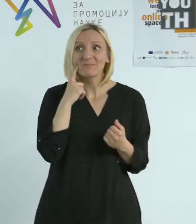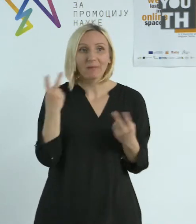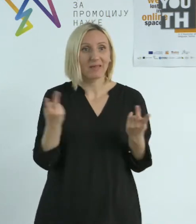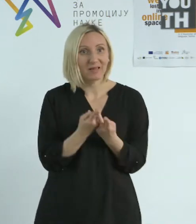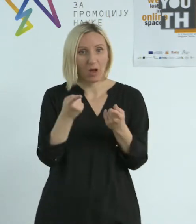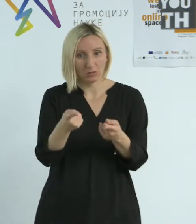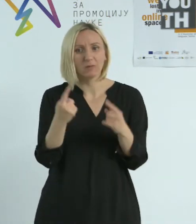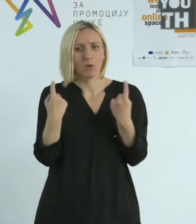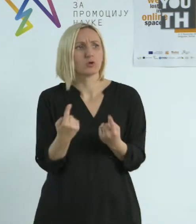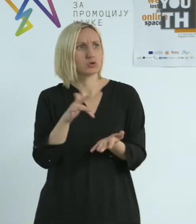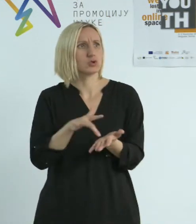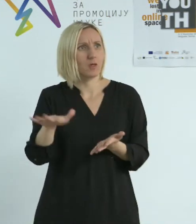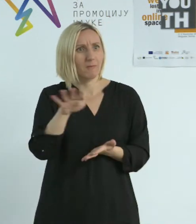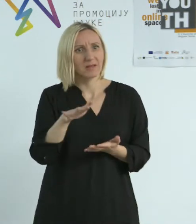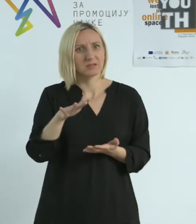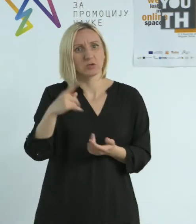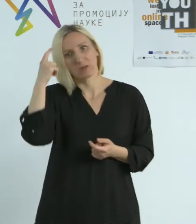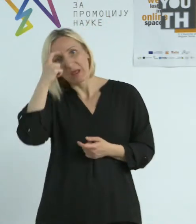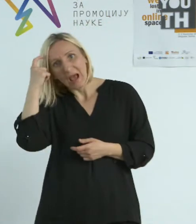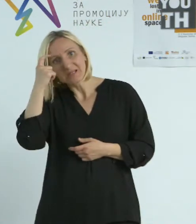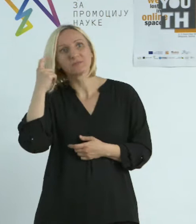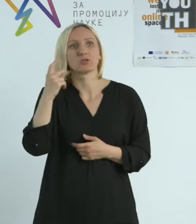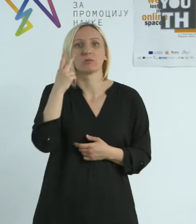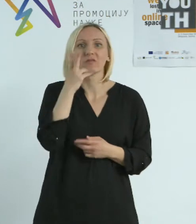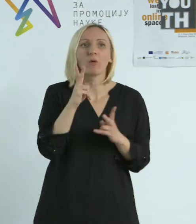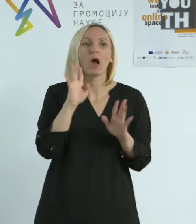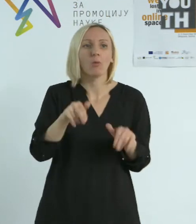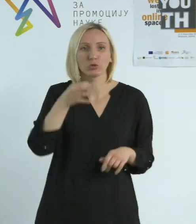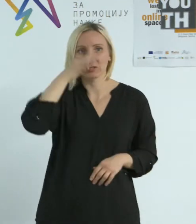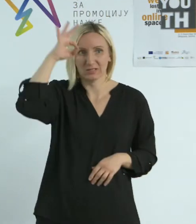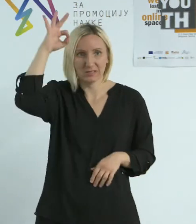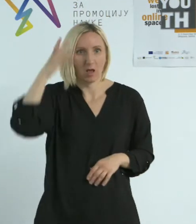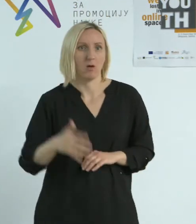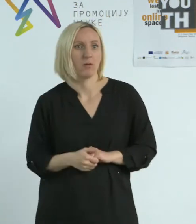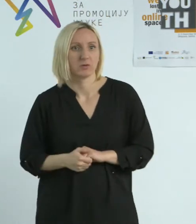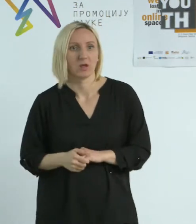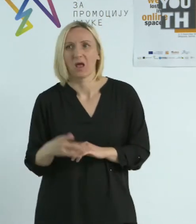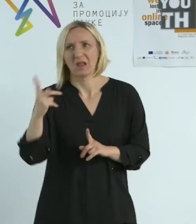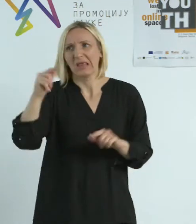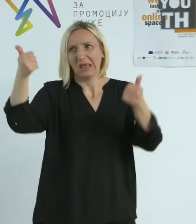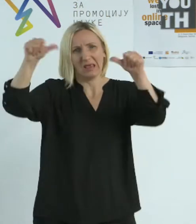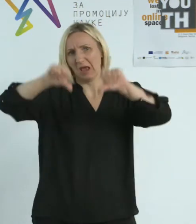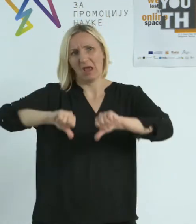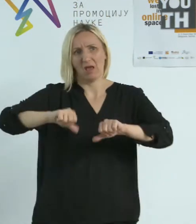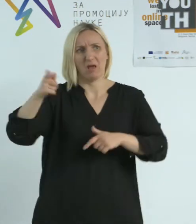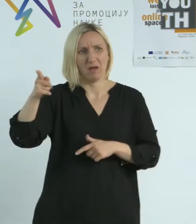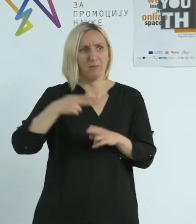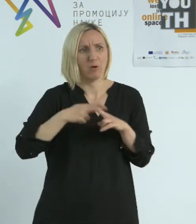definitely space to brainstorm a bit and to see how it can be improved. And it's definitely not a failure. It's a very good